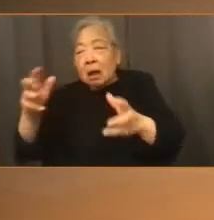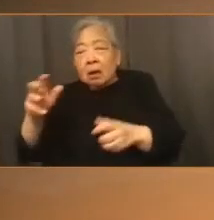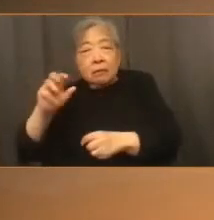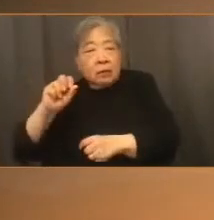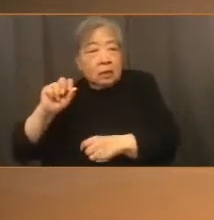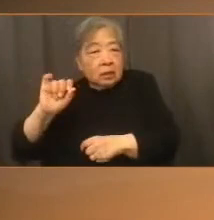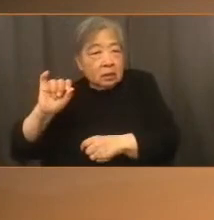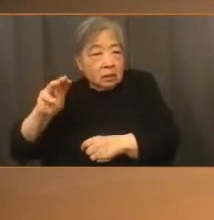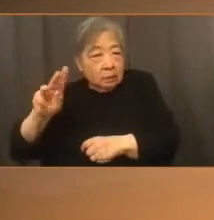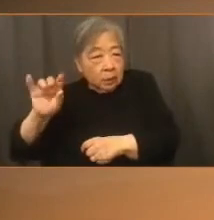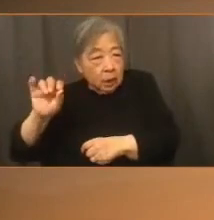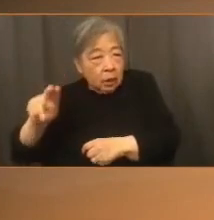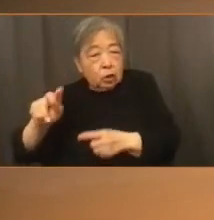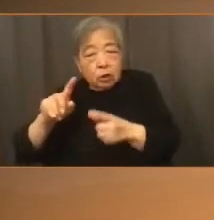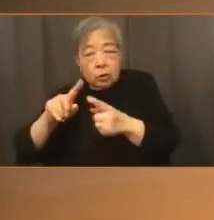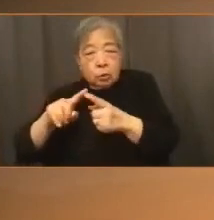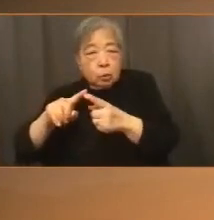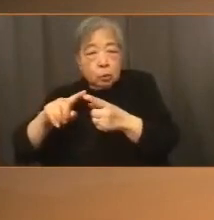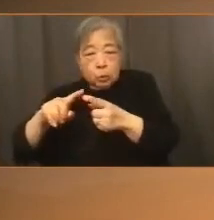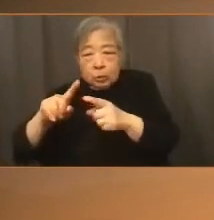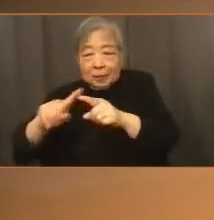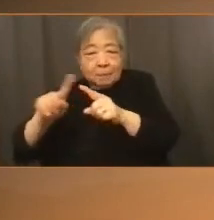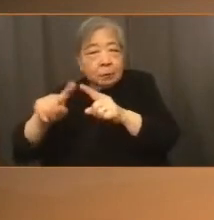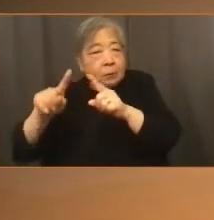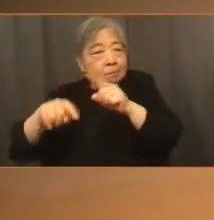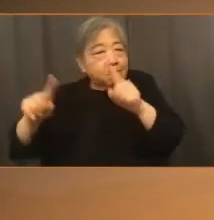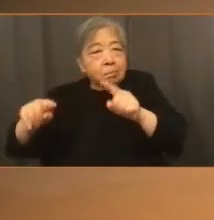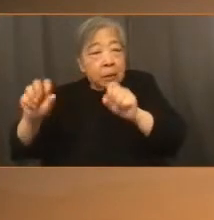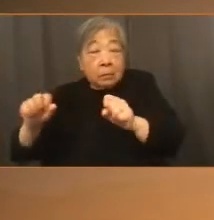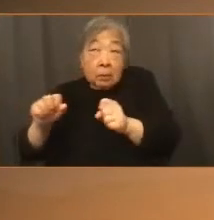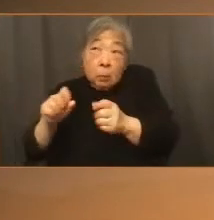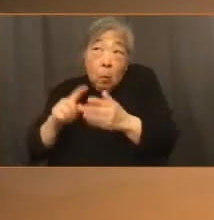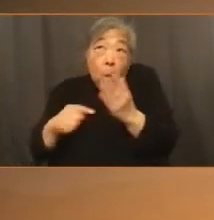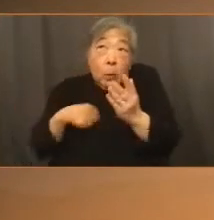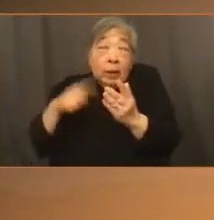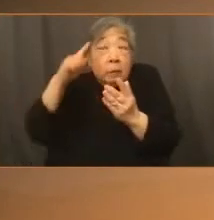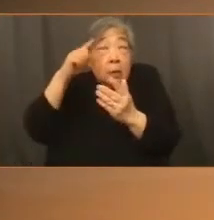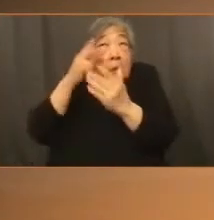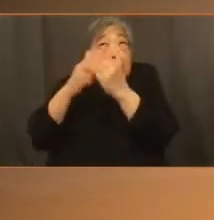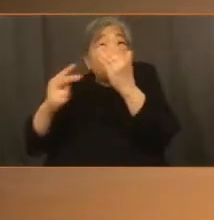various possibilities of what we think we might experience when we get to Titan.